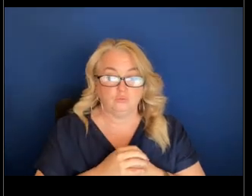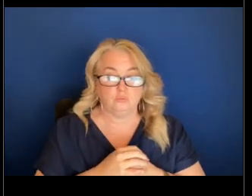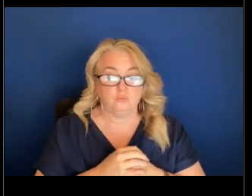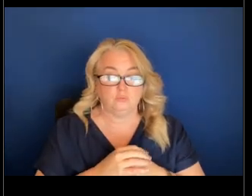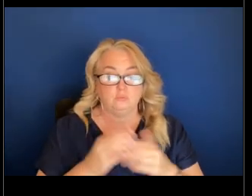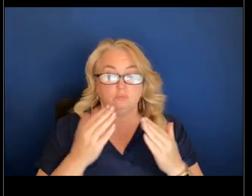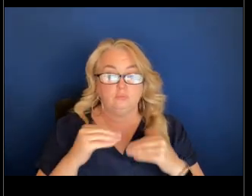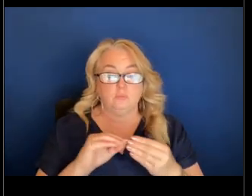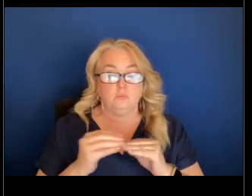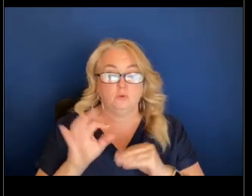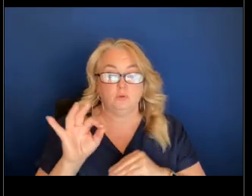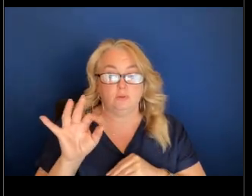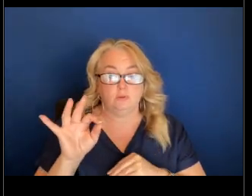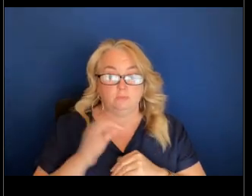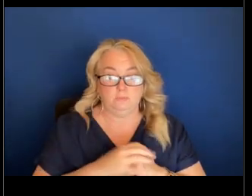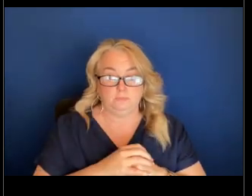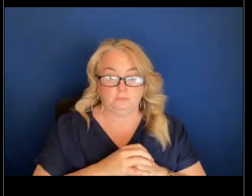Knowledge check 9.